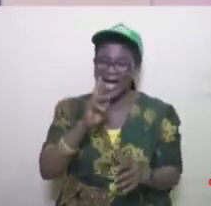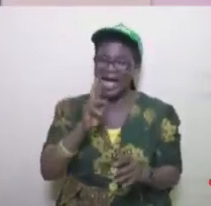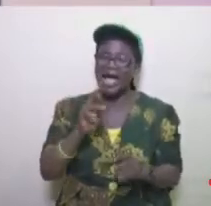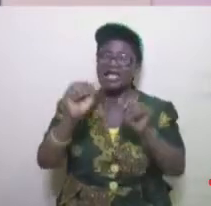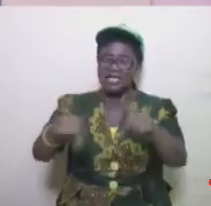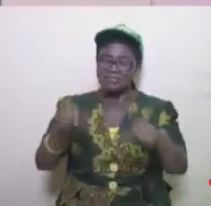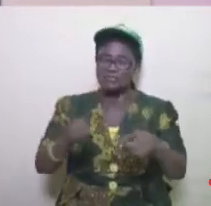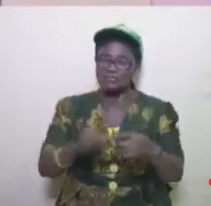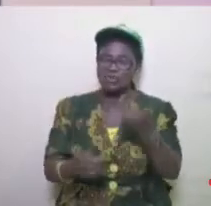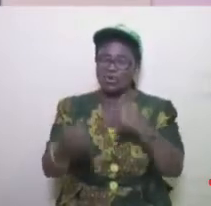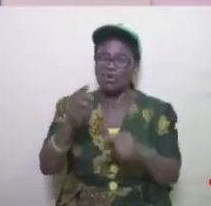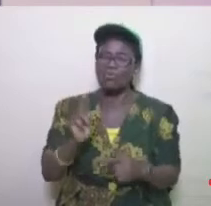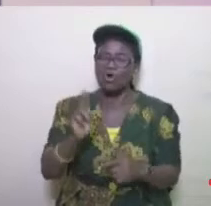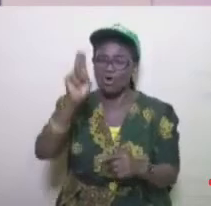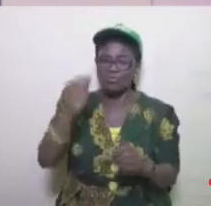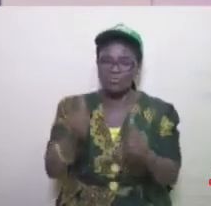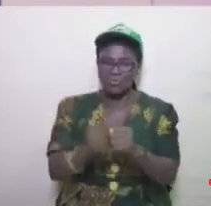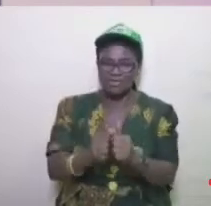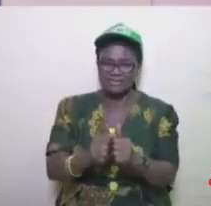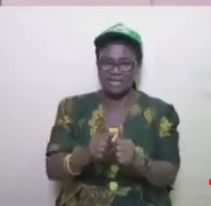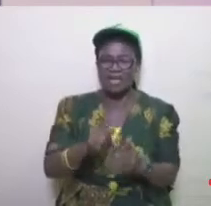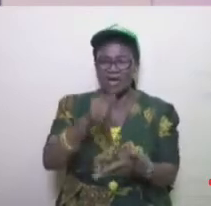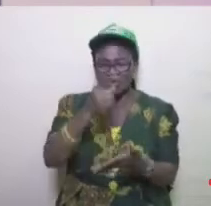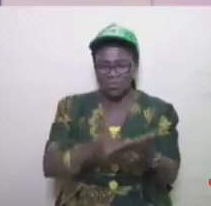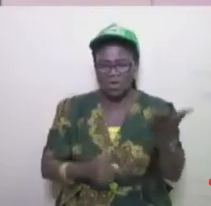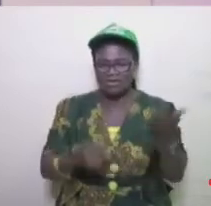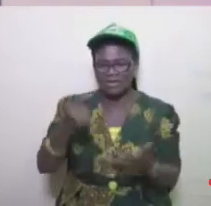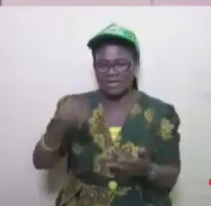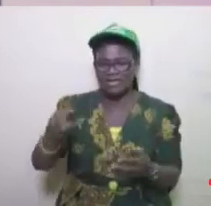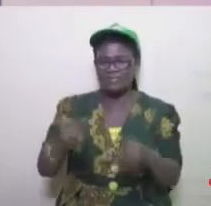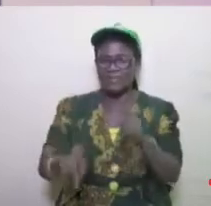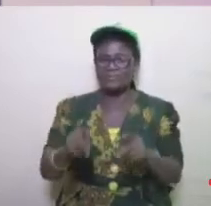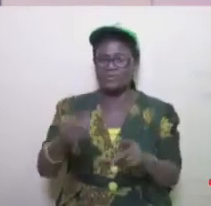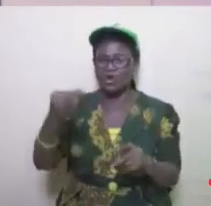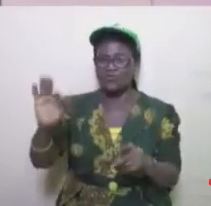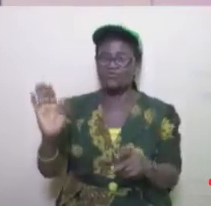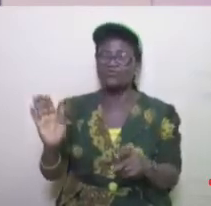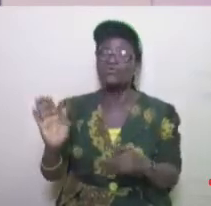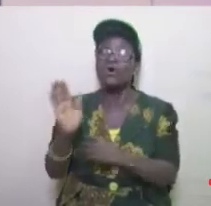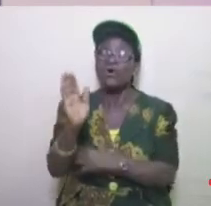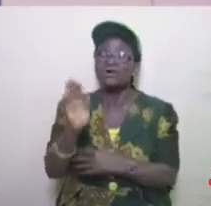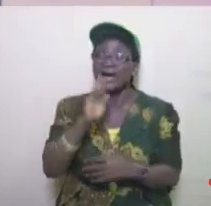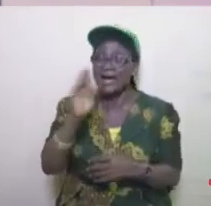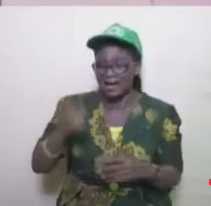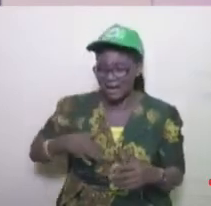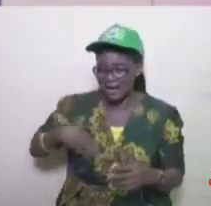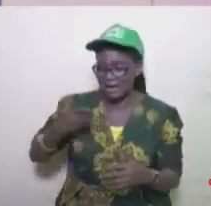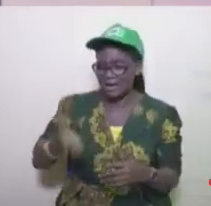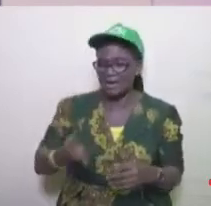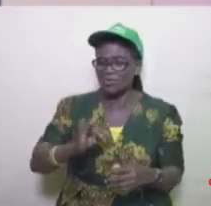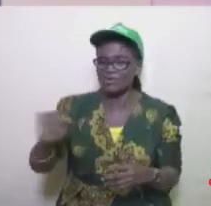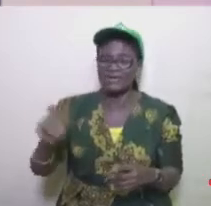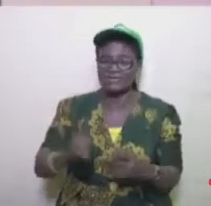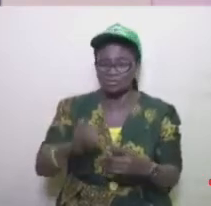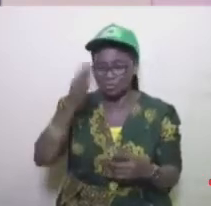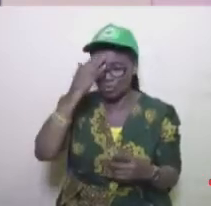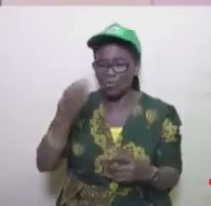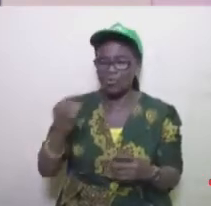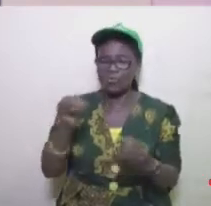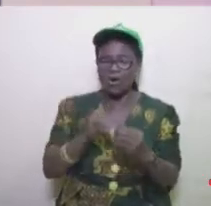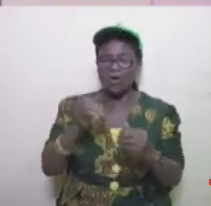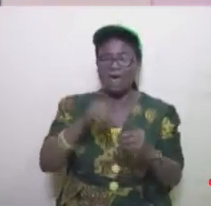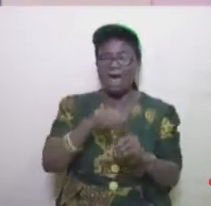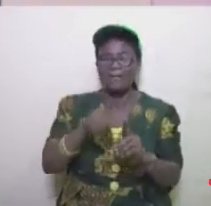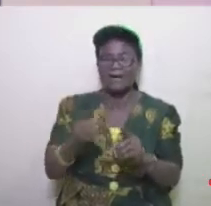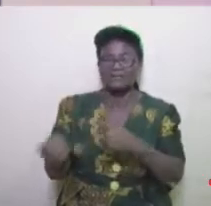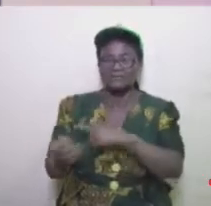what the people of God are willing to know more about. And so today we will be looking at